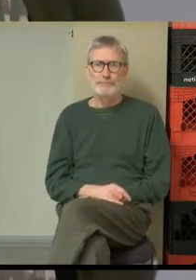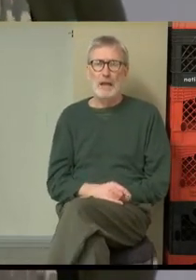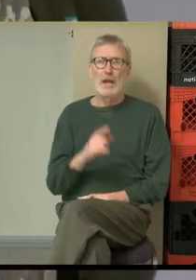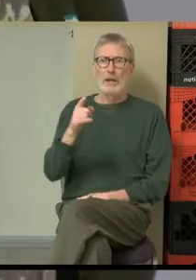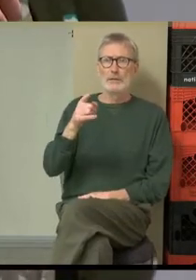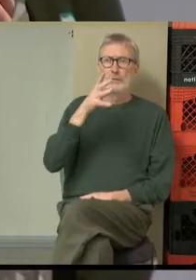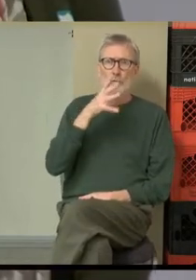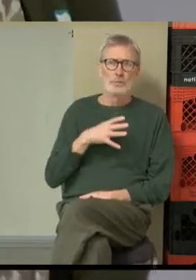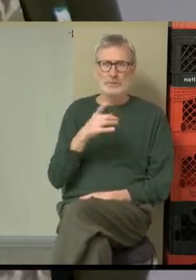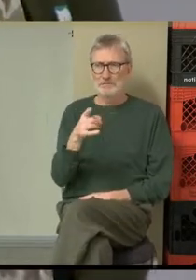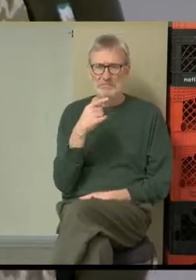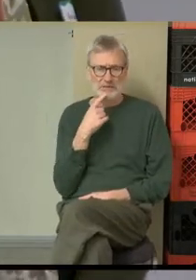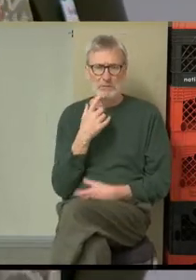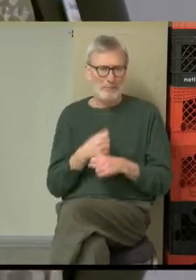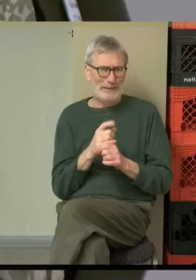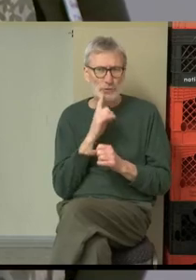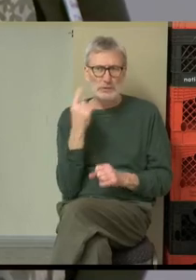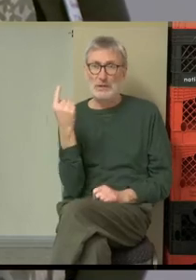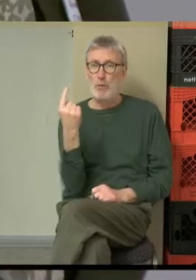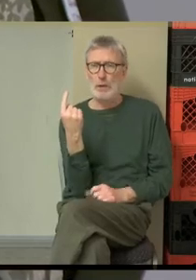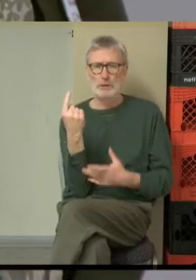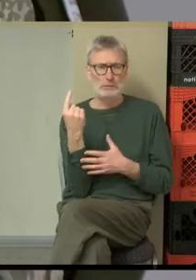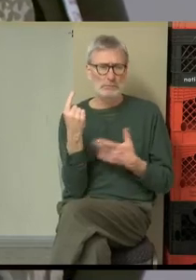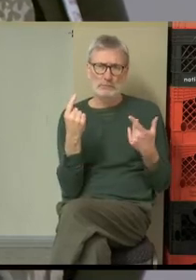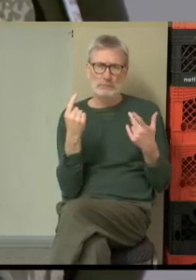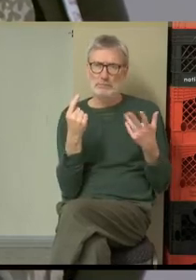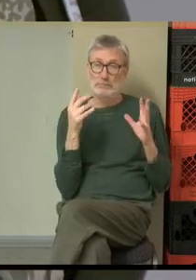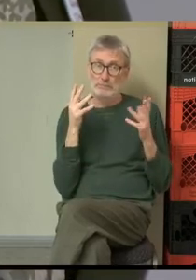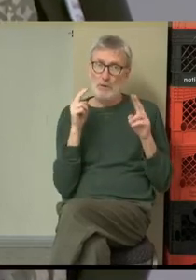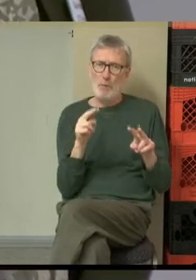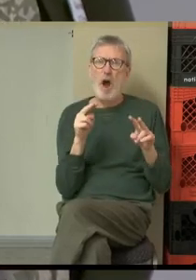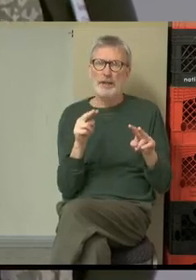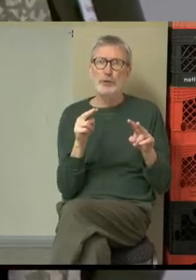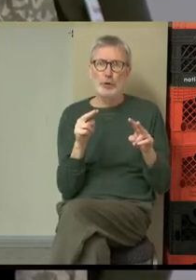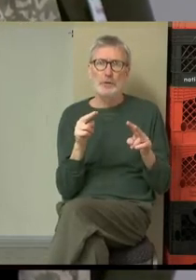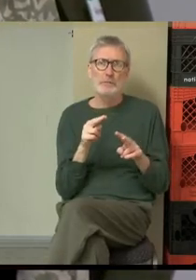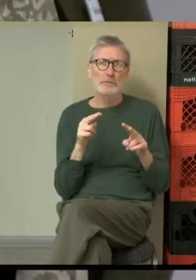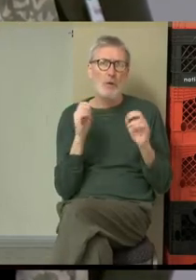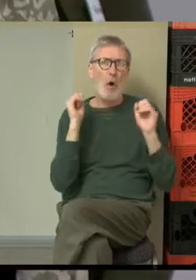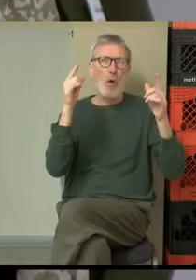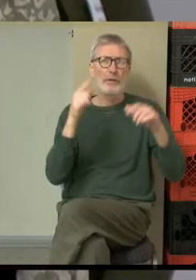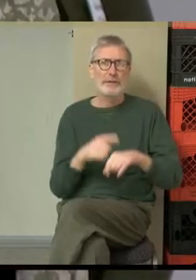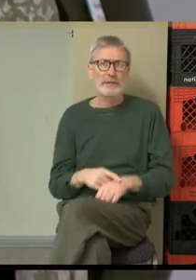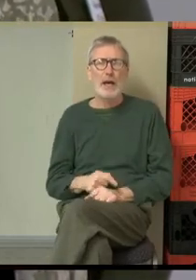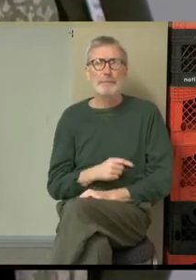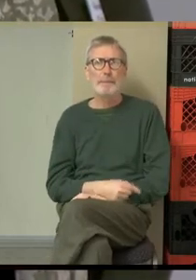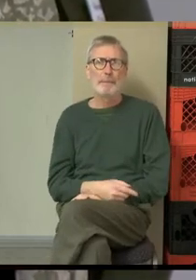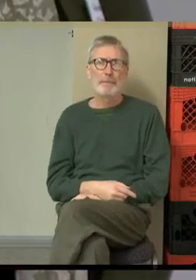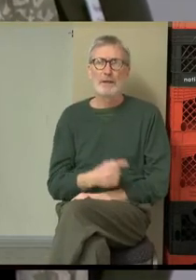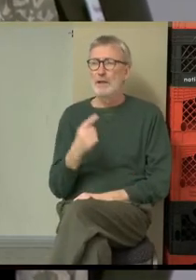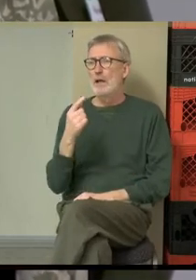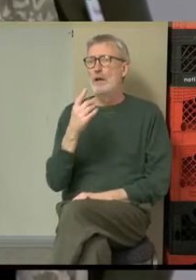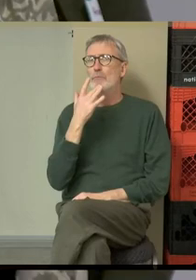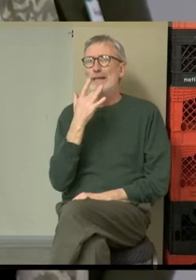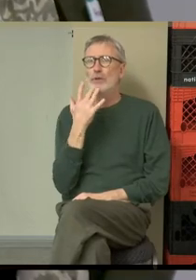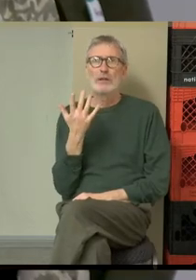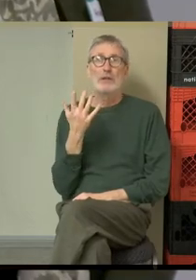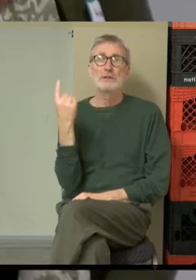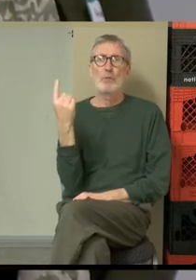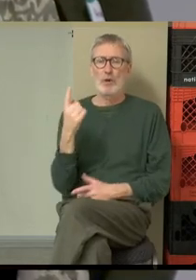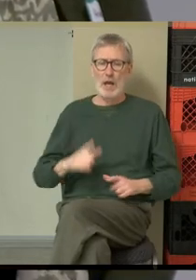about making sure that the park is monitored, preferably by somebody who lives in the